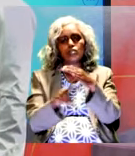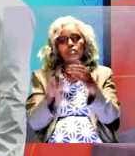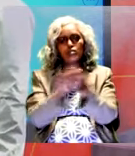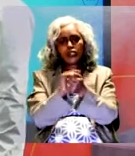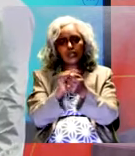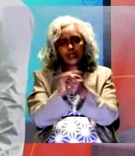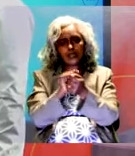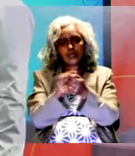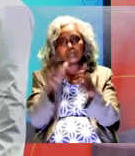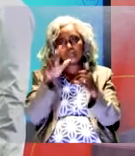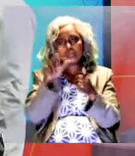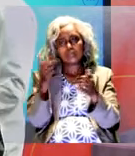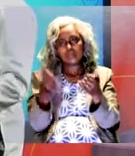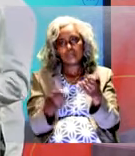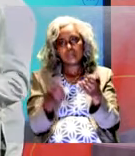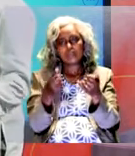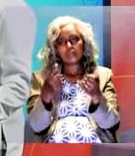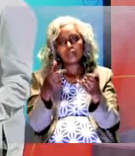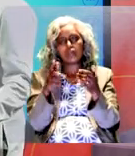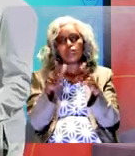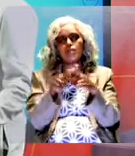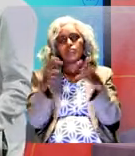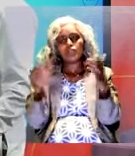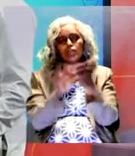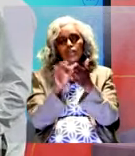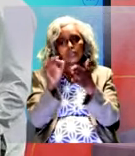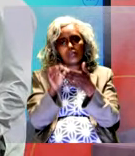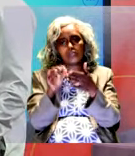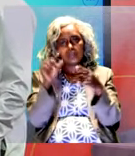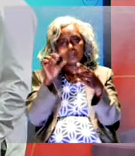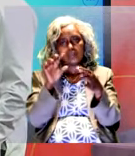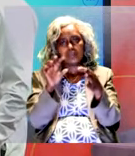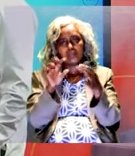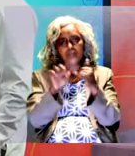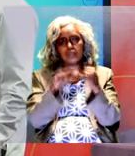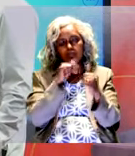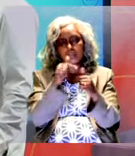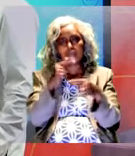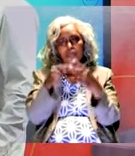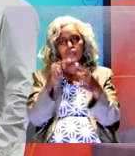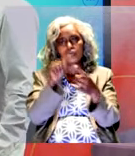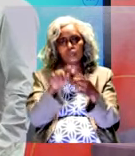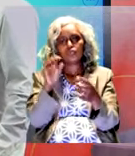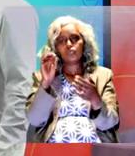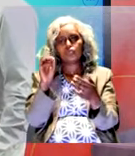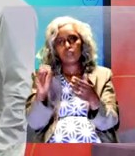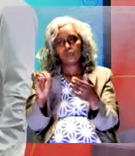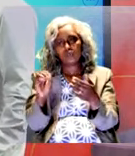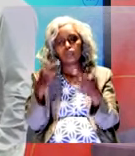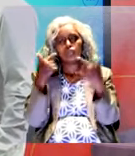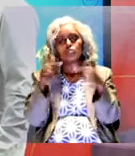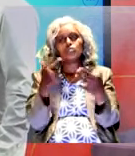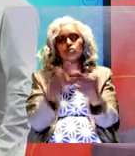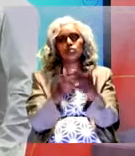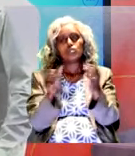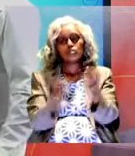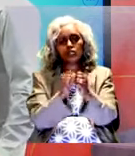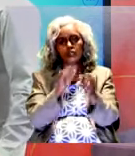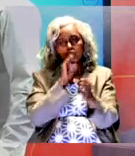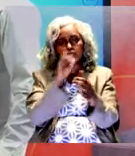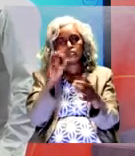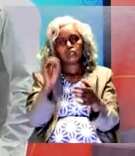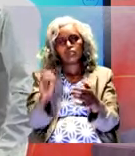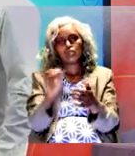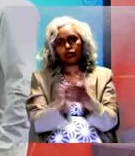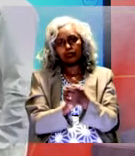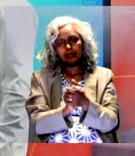or infinity. 3 divided by a bigger number at infinity will goes to 0. The limit of this sequence at infinity is